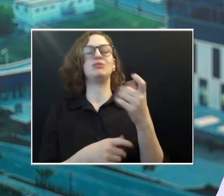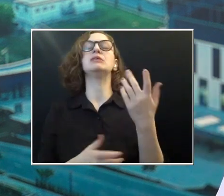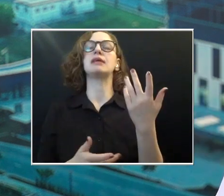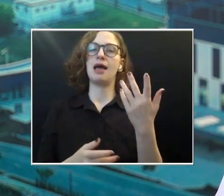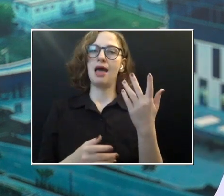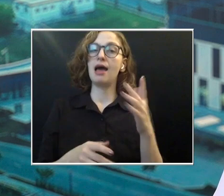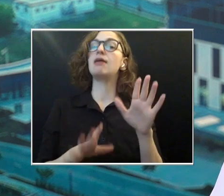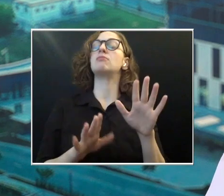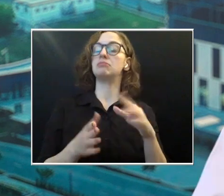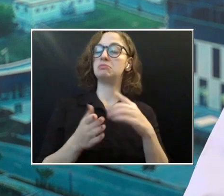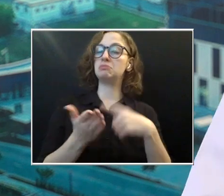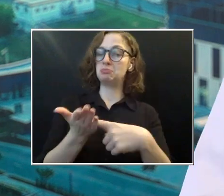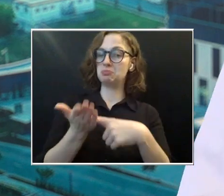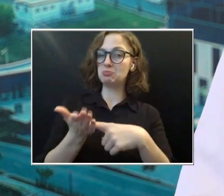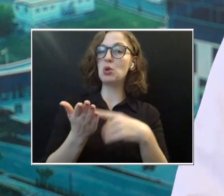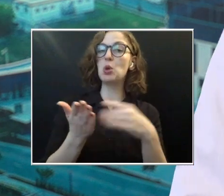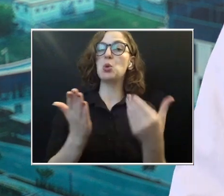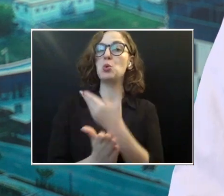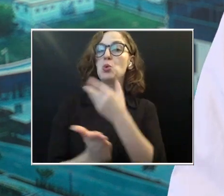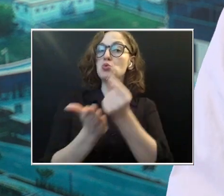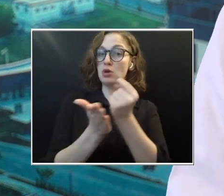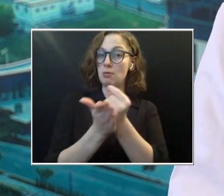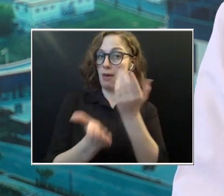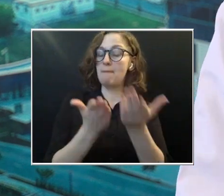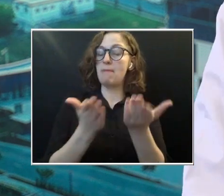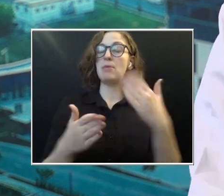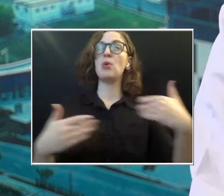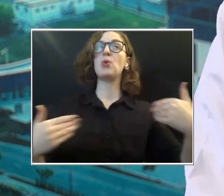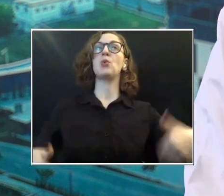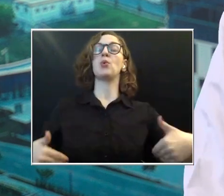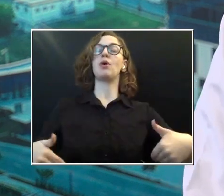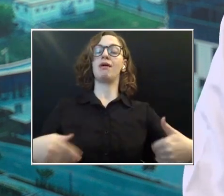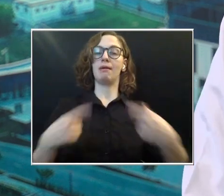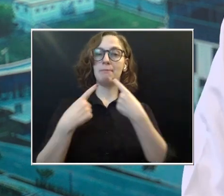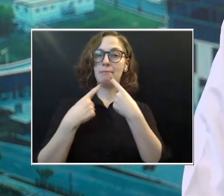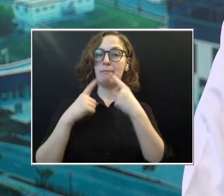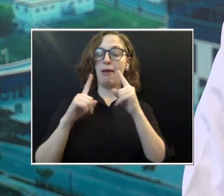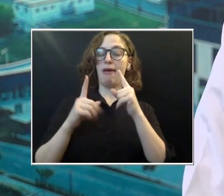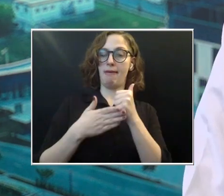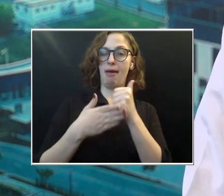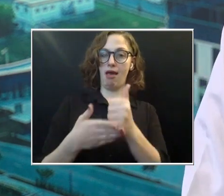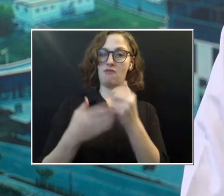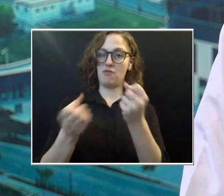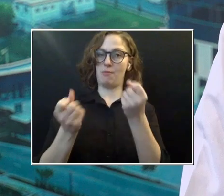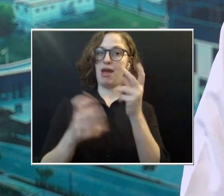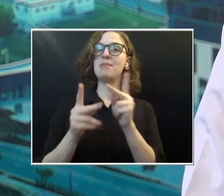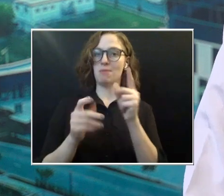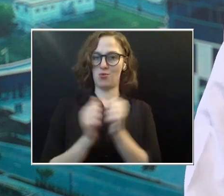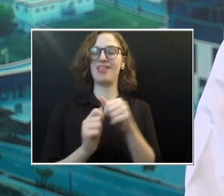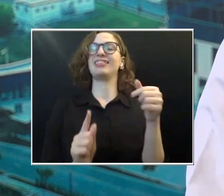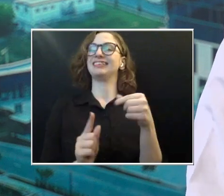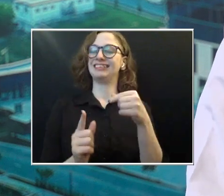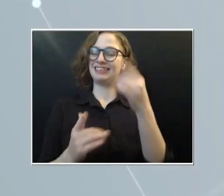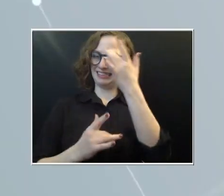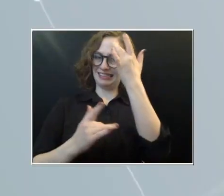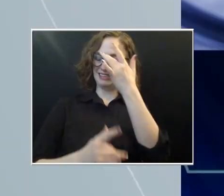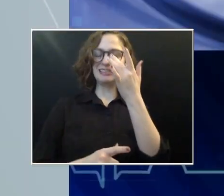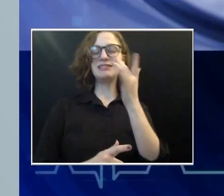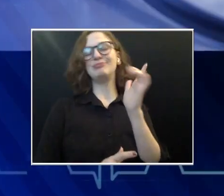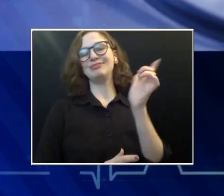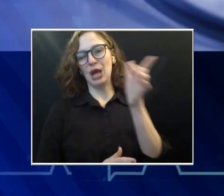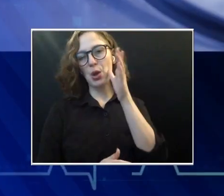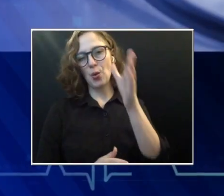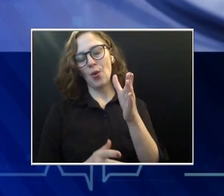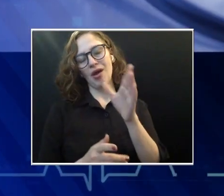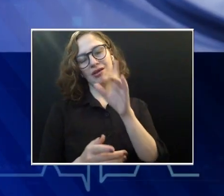that may be a major breakthrough. And later, of course, we're going to check in with our own Doc Hawk, but first, let's go to morning rounds. We're